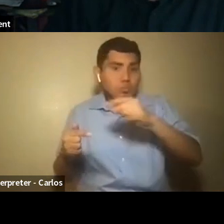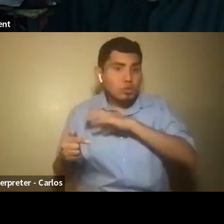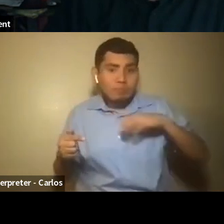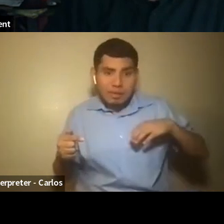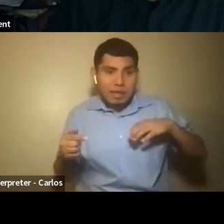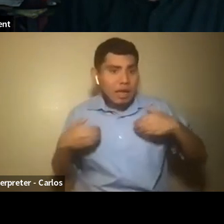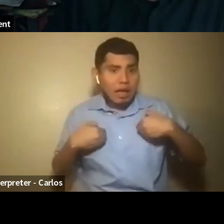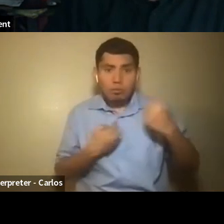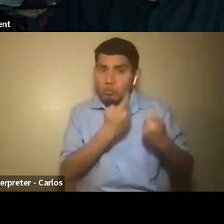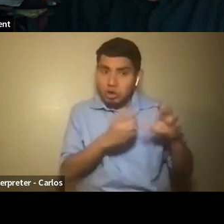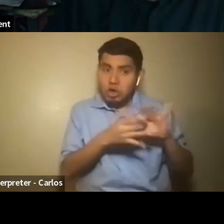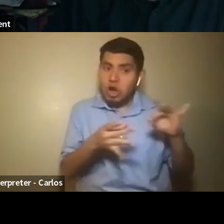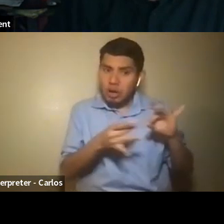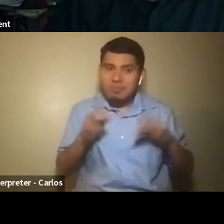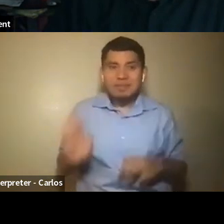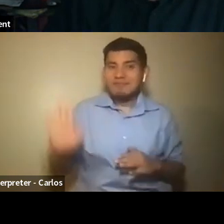comments.